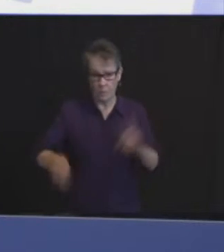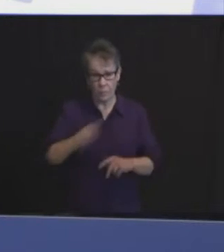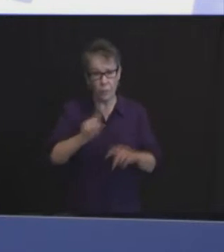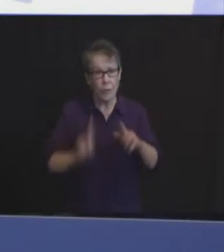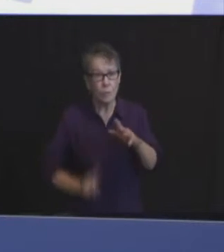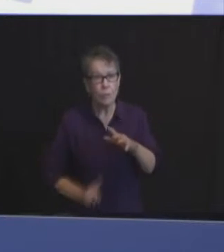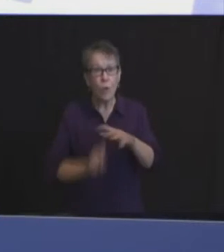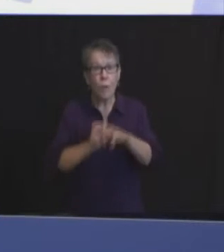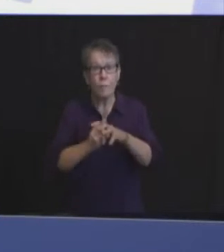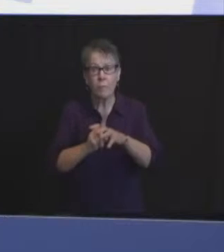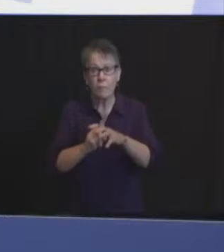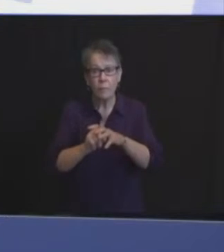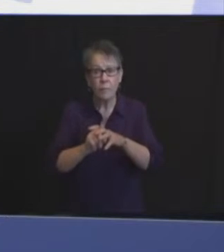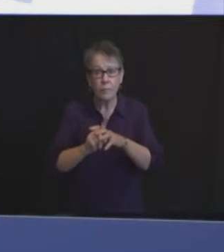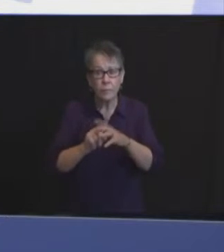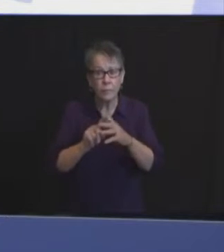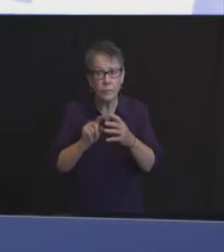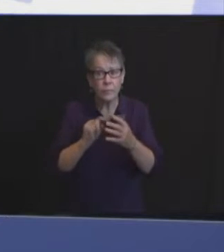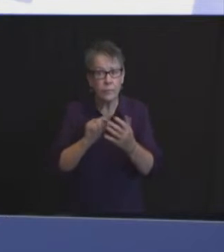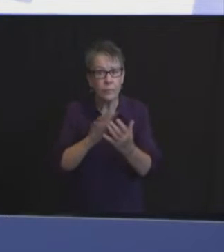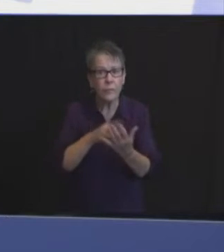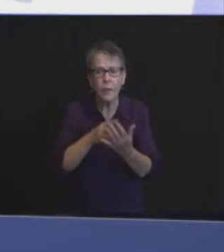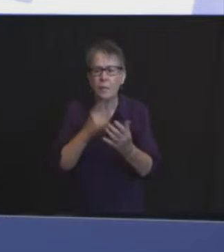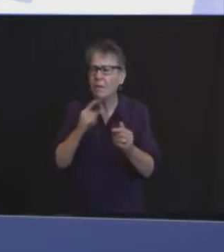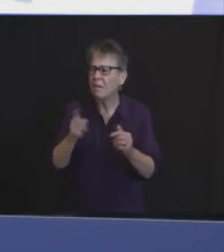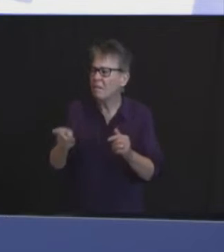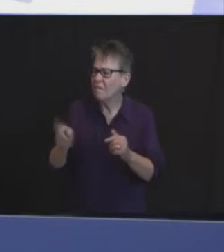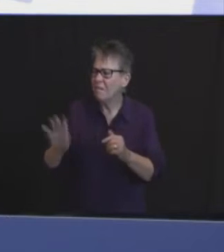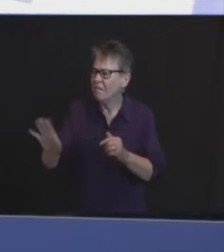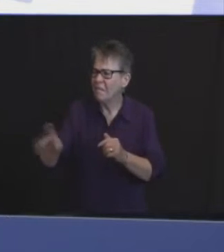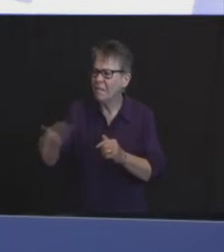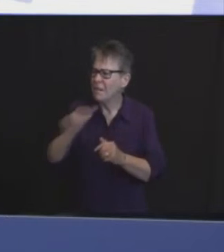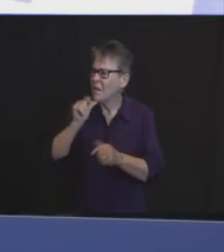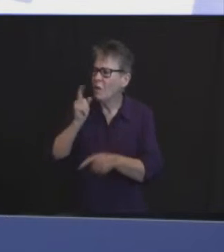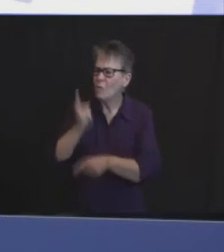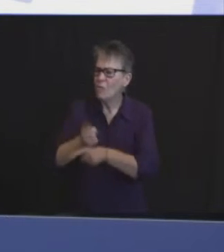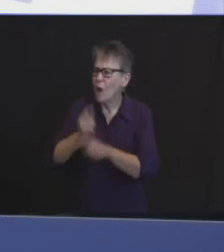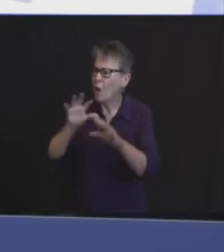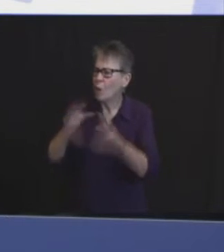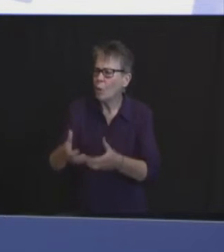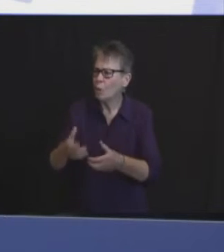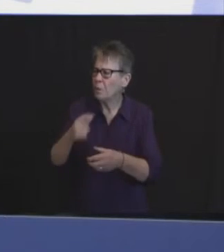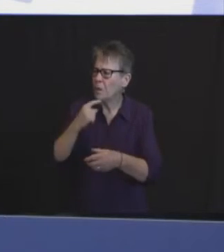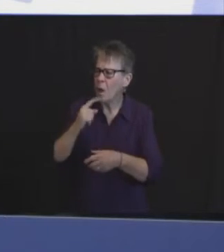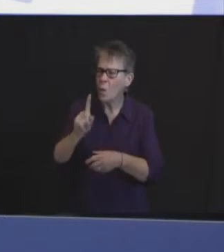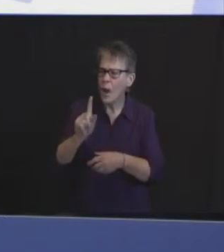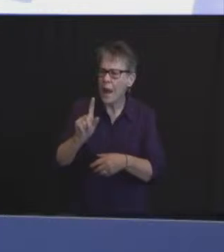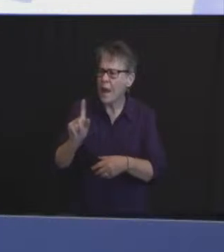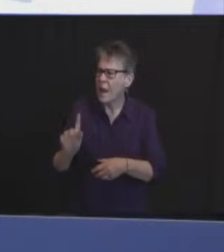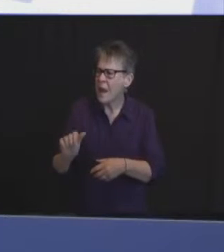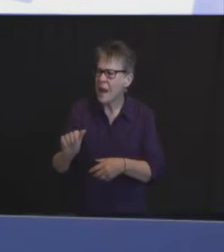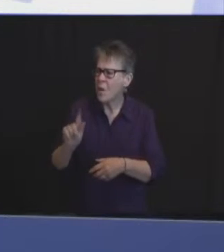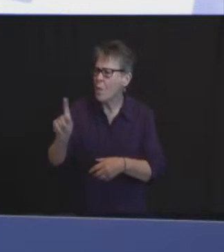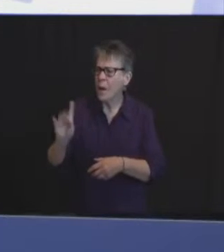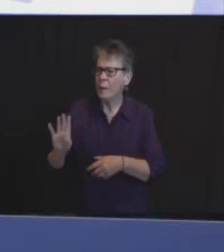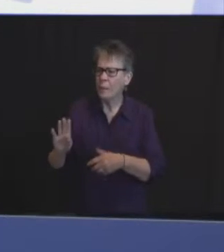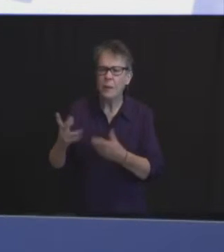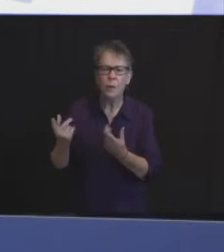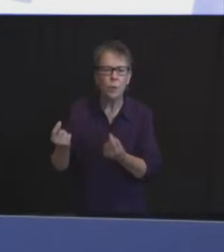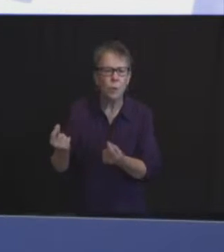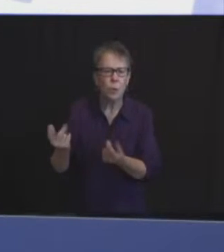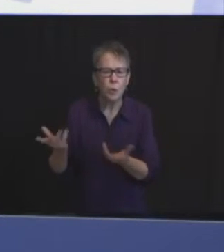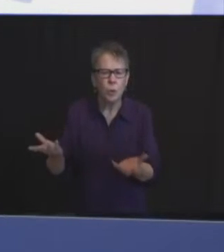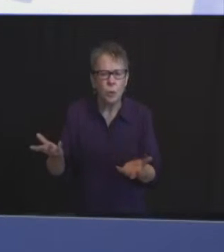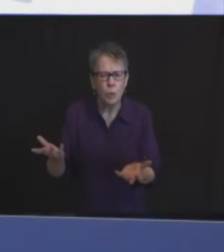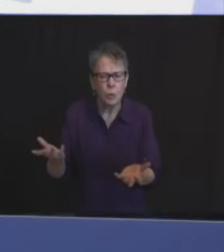within those categories. And what we ask these sites to do is take their information, call them back if at the end of